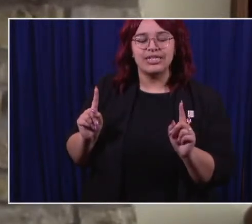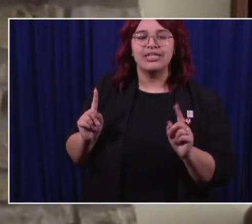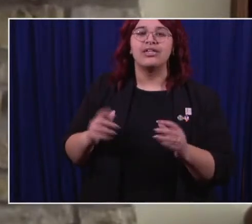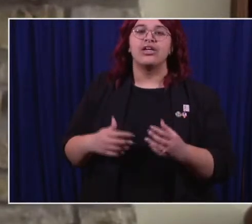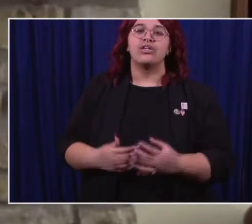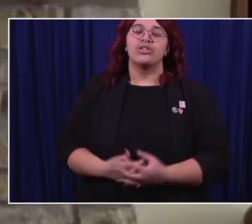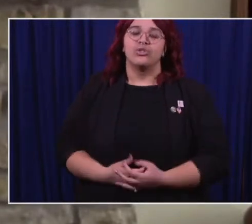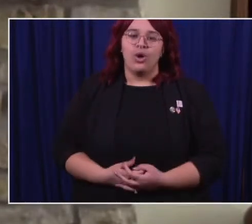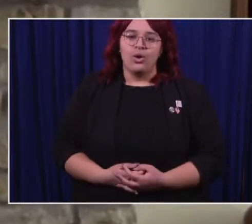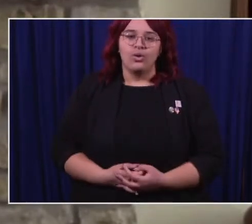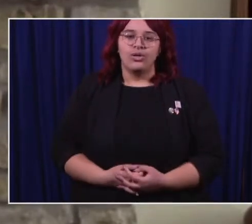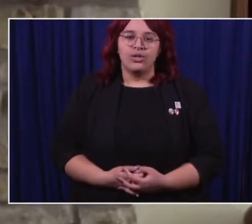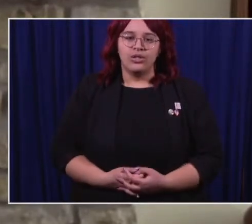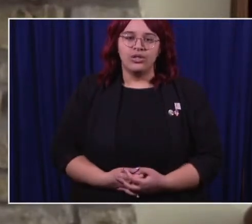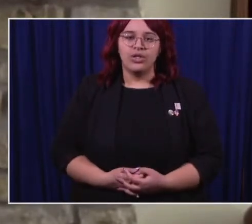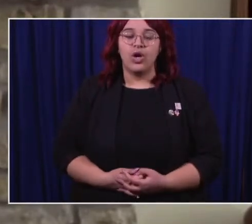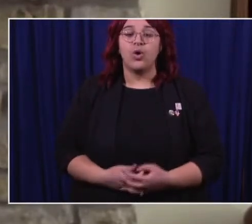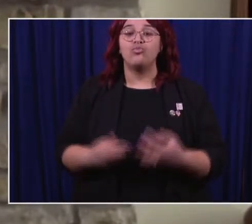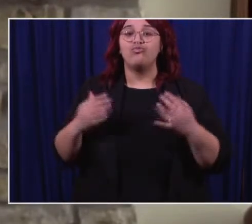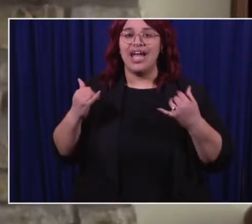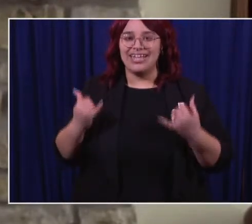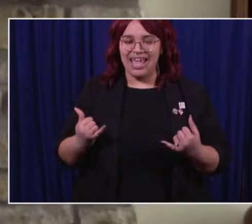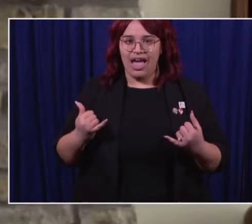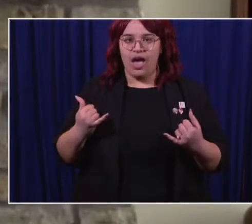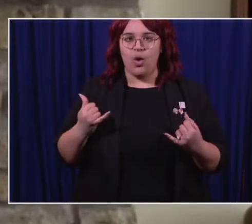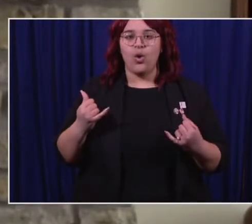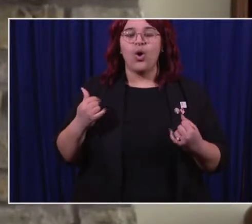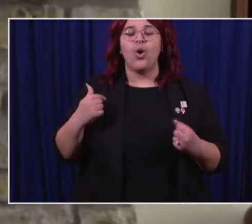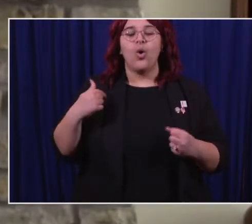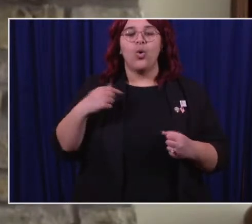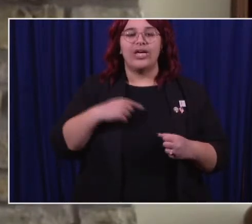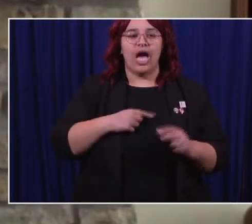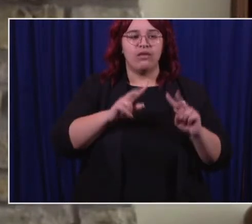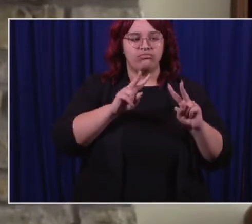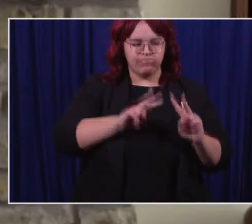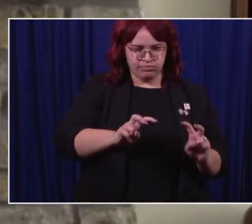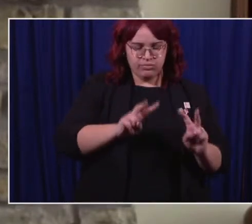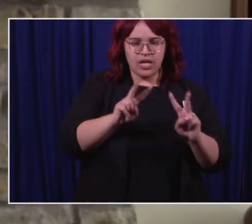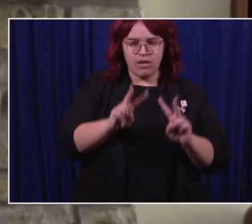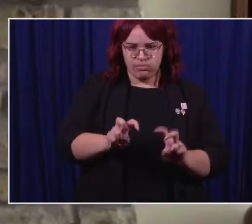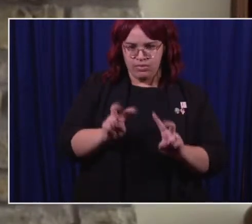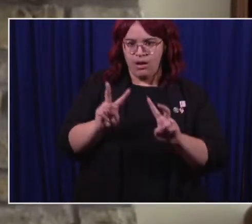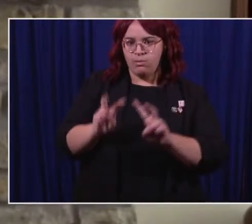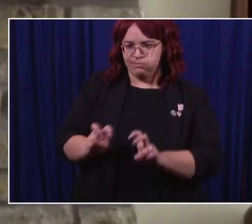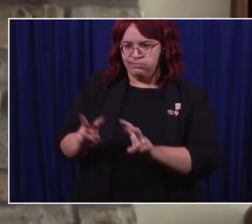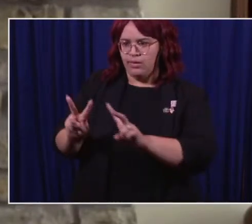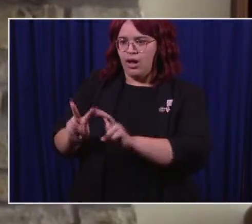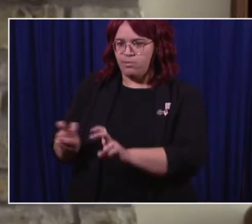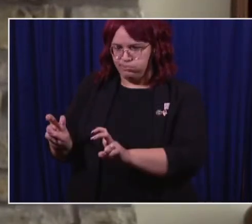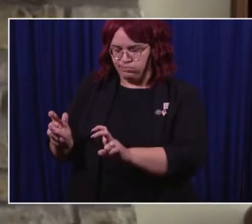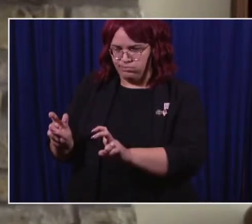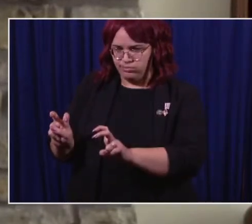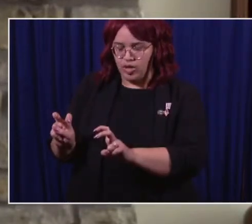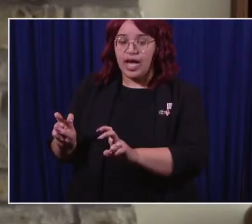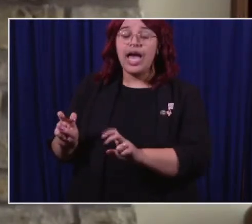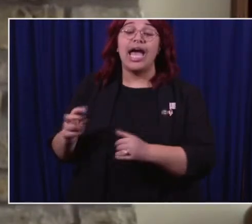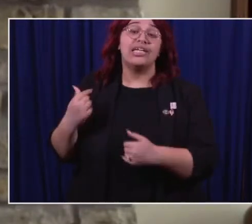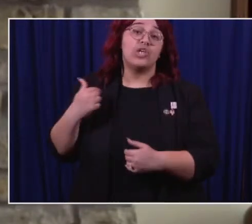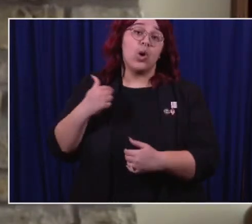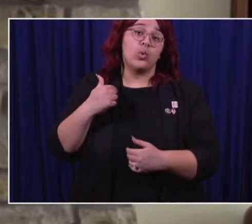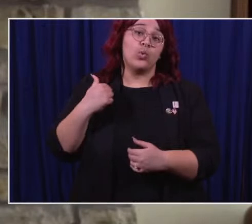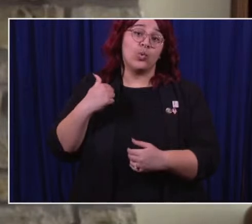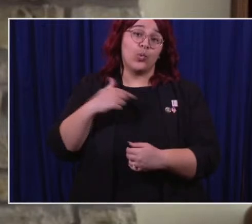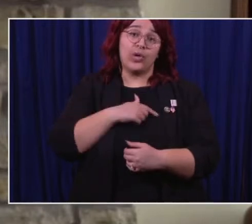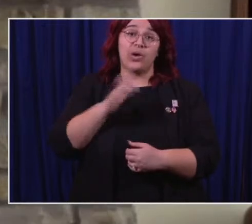been kind of the way that this is developed. And we would anticipate that all of them would use that as well. It